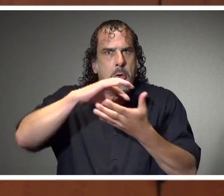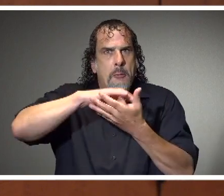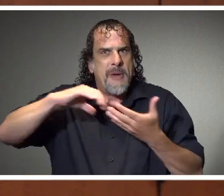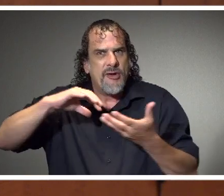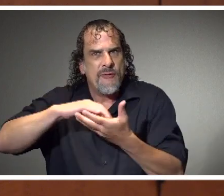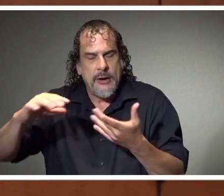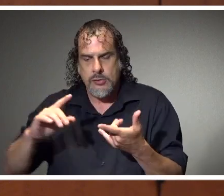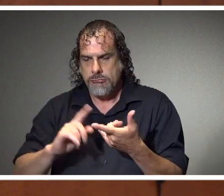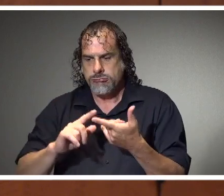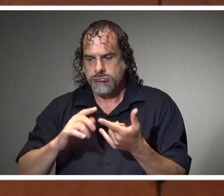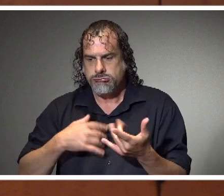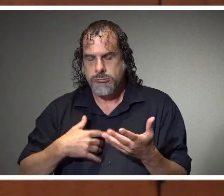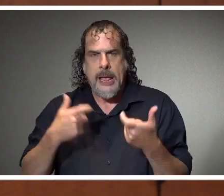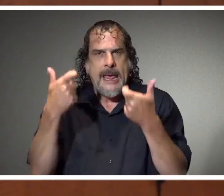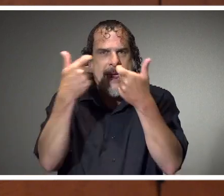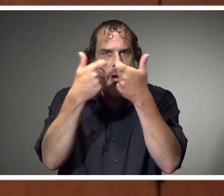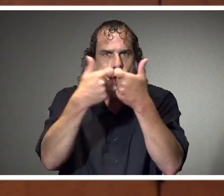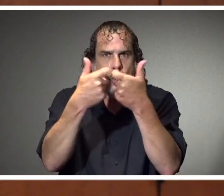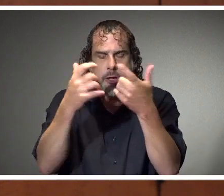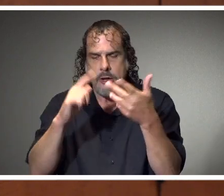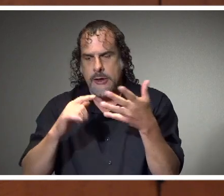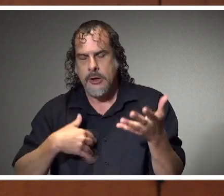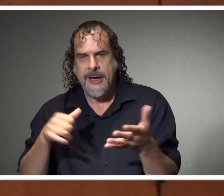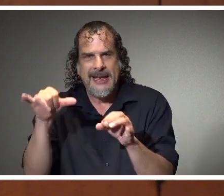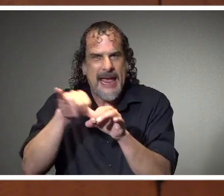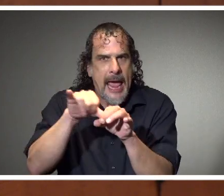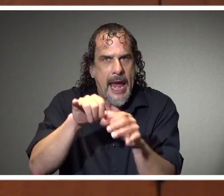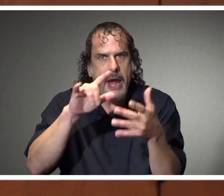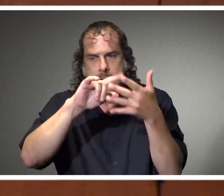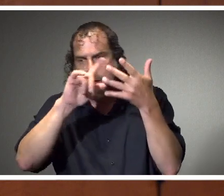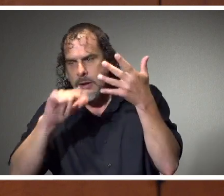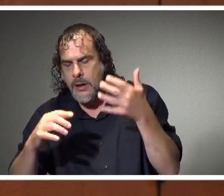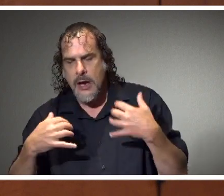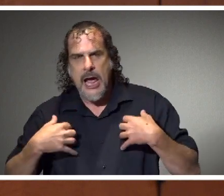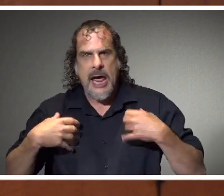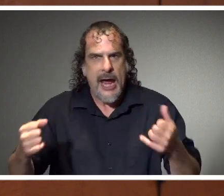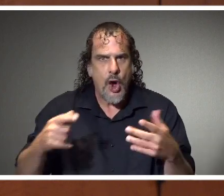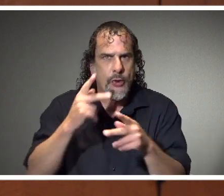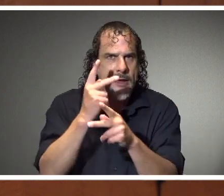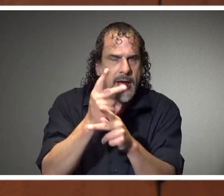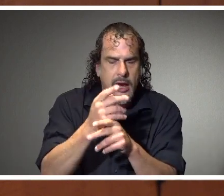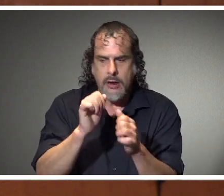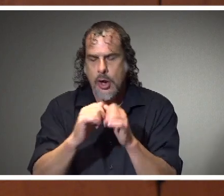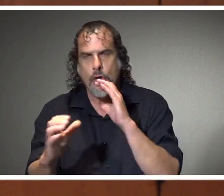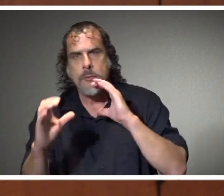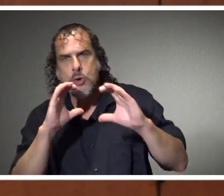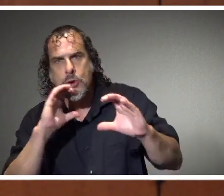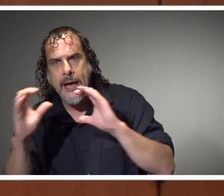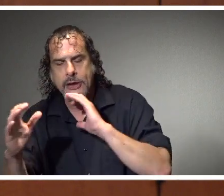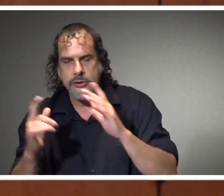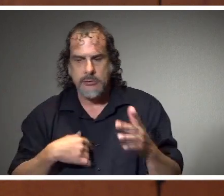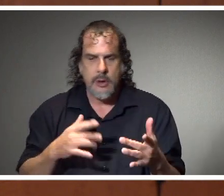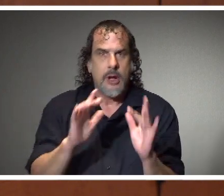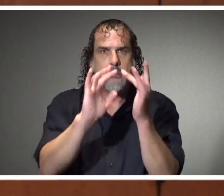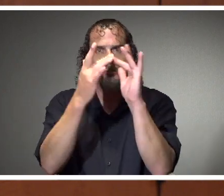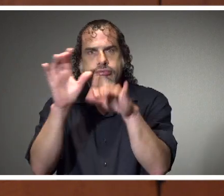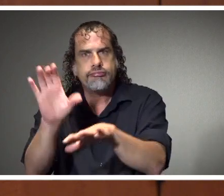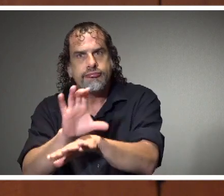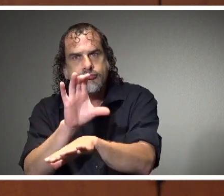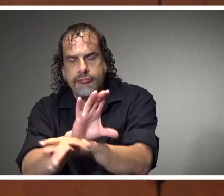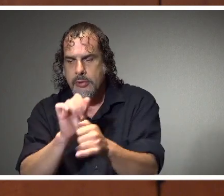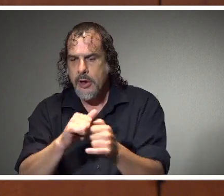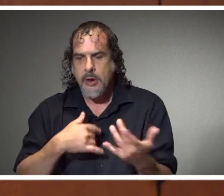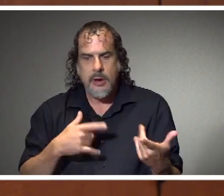in energy, in healthcare, in information technology, in communications, in logistics, and